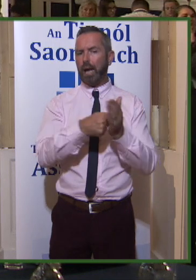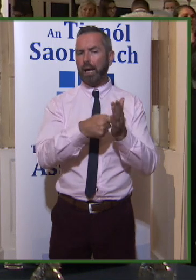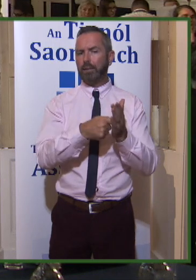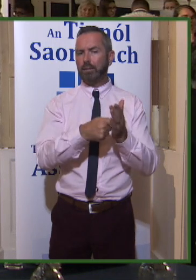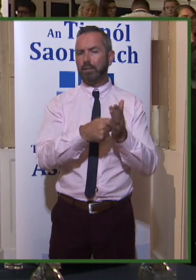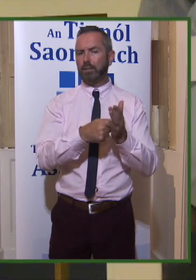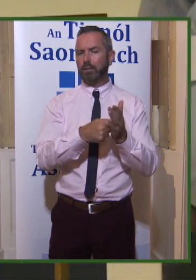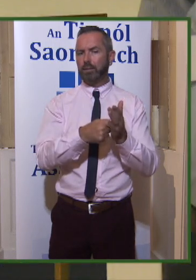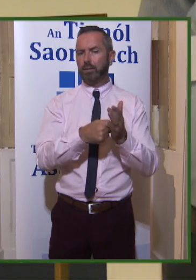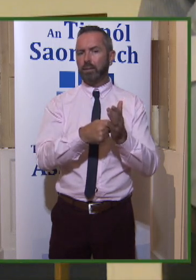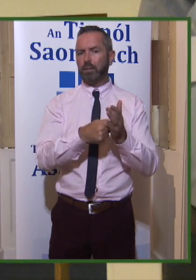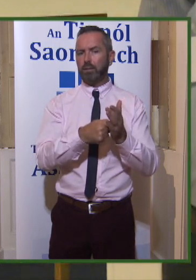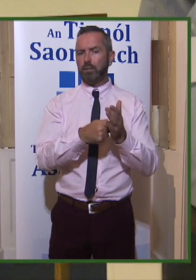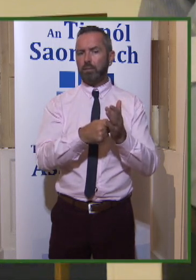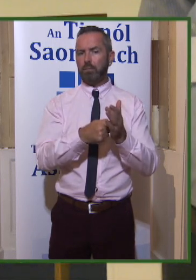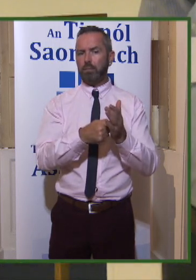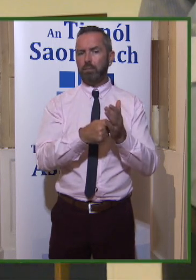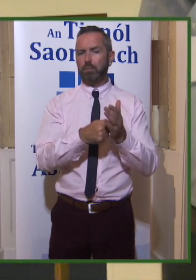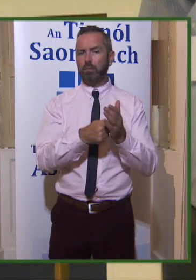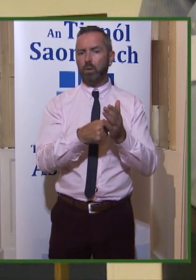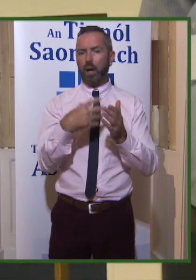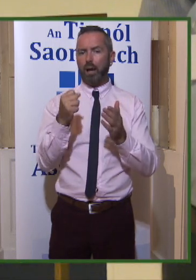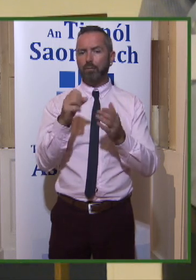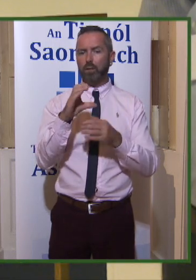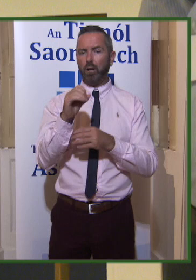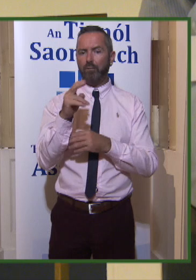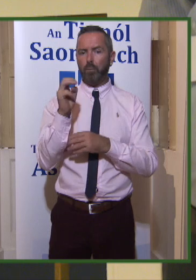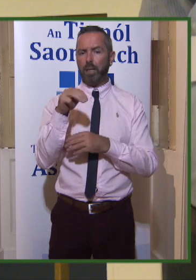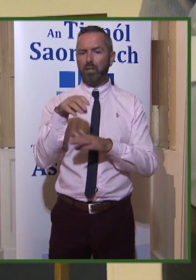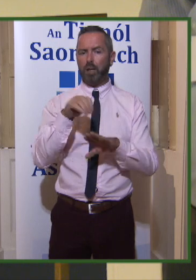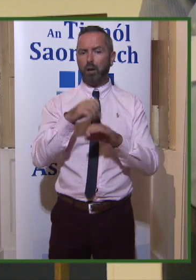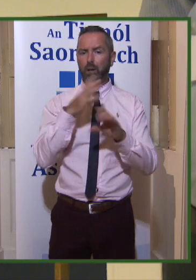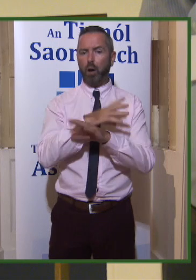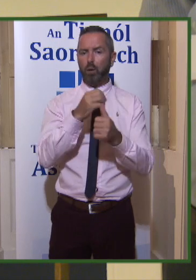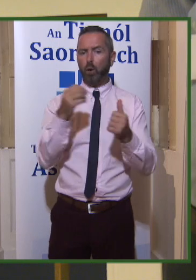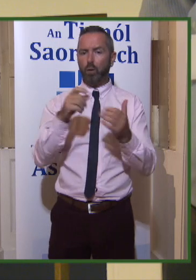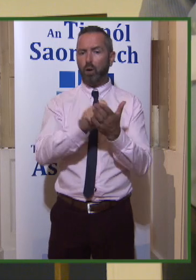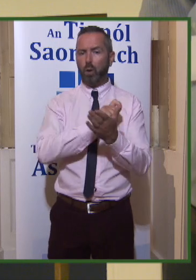a cross. There is combination on all other ballot papers.